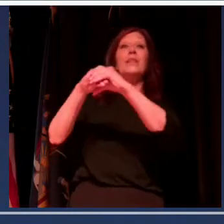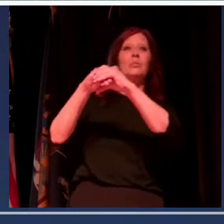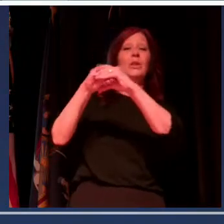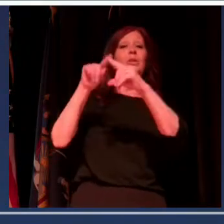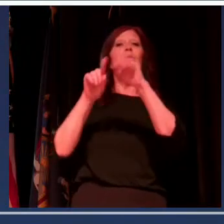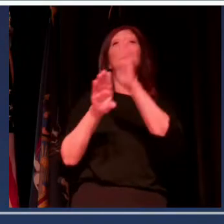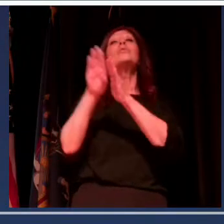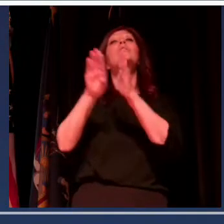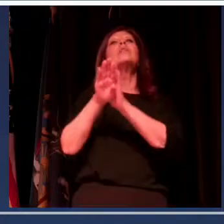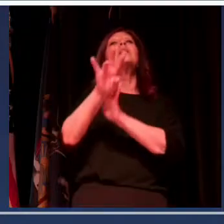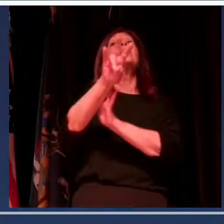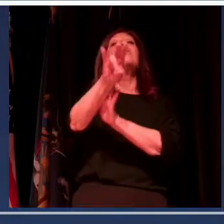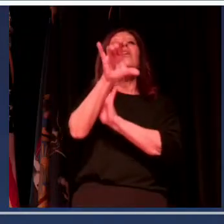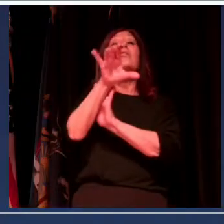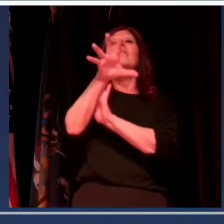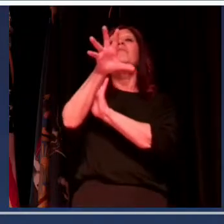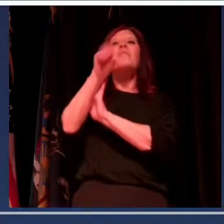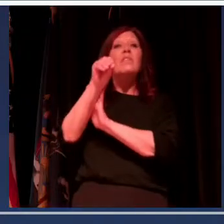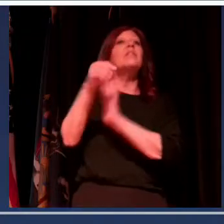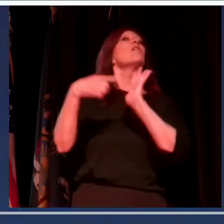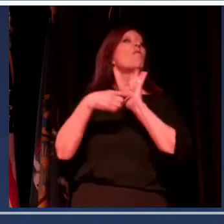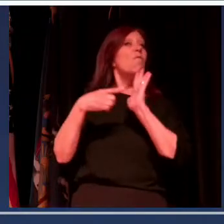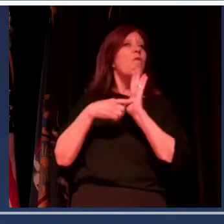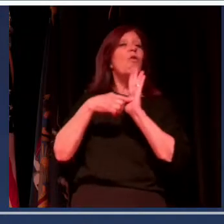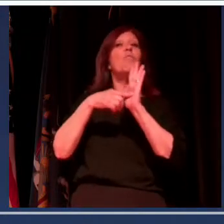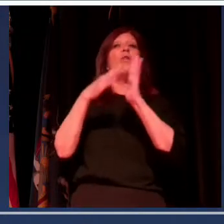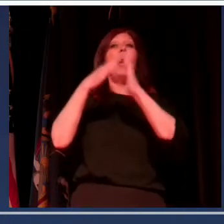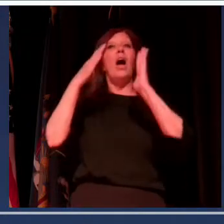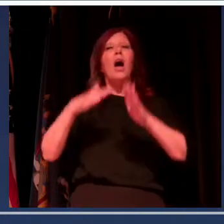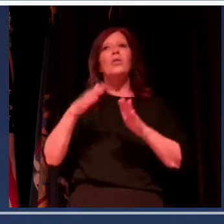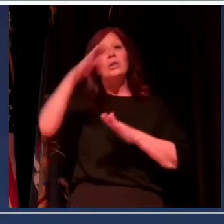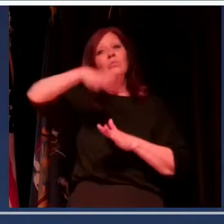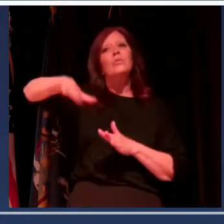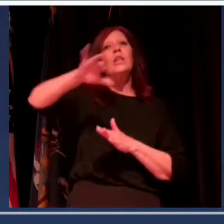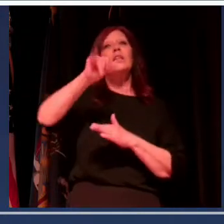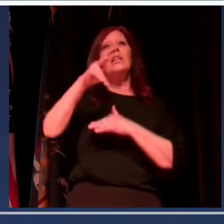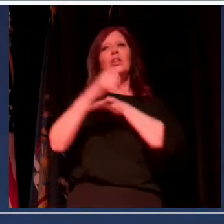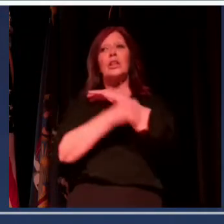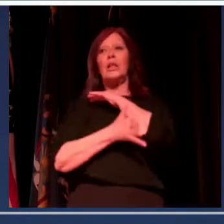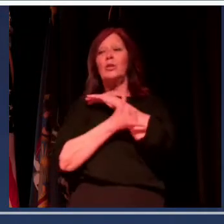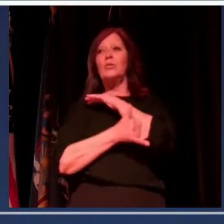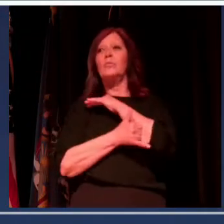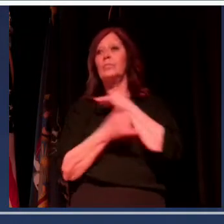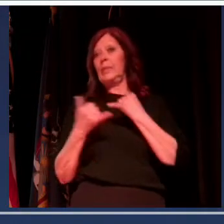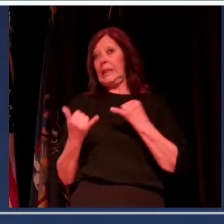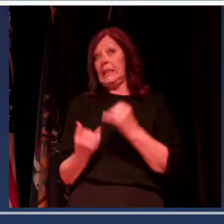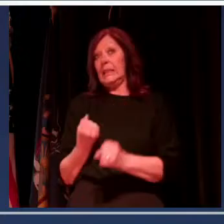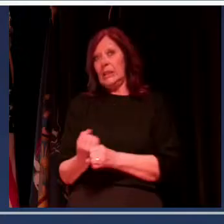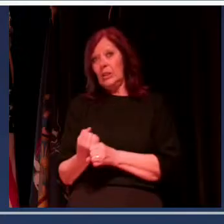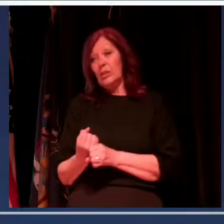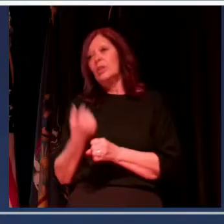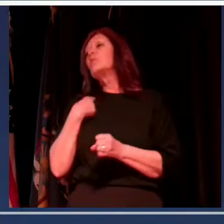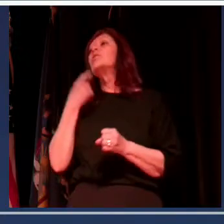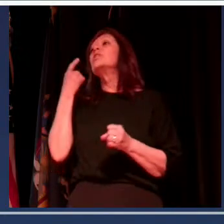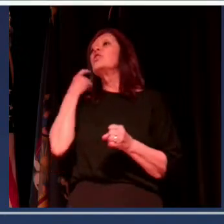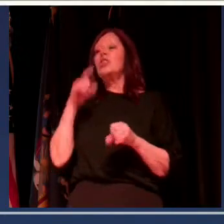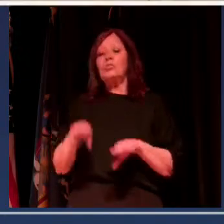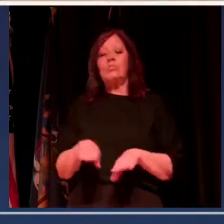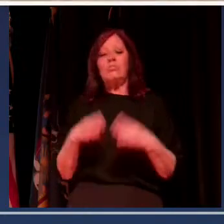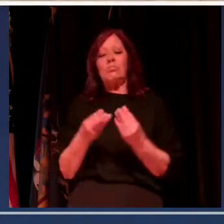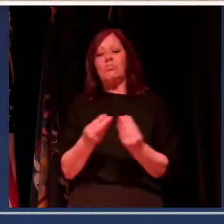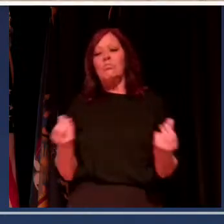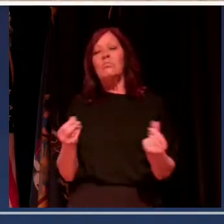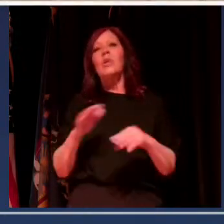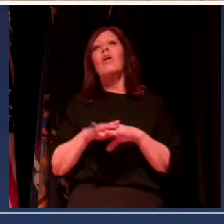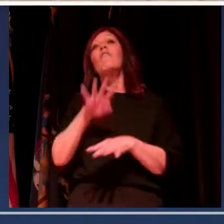develop 750 affordable housing units across Erie County. This year, we have just broken ground on 47